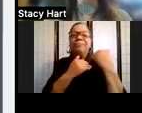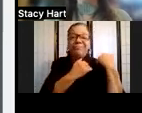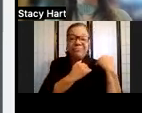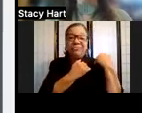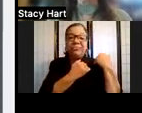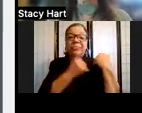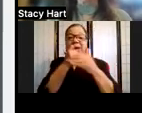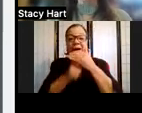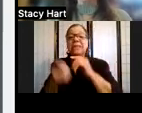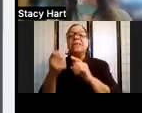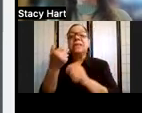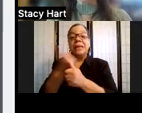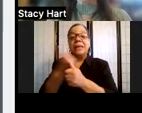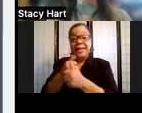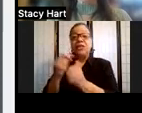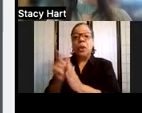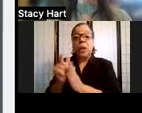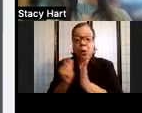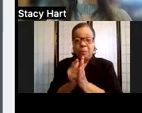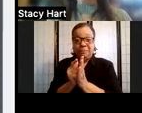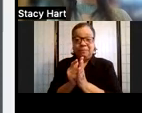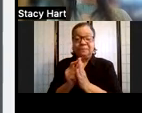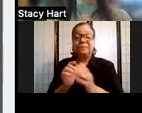each. Next slide.